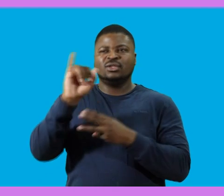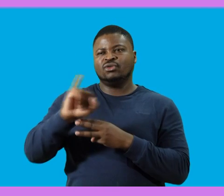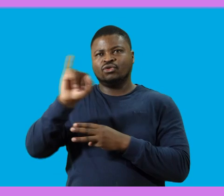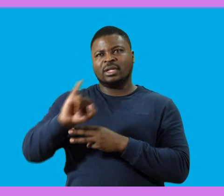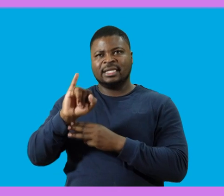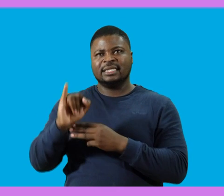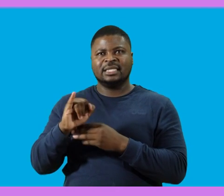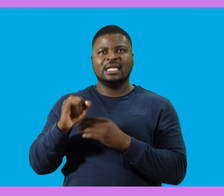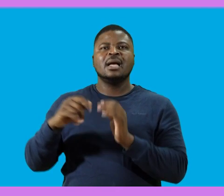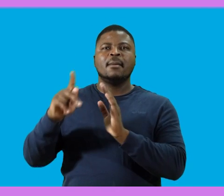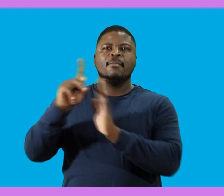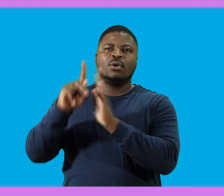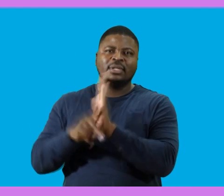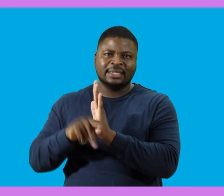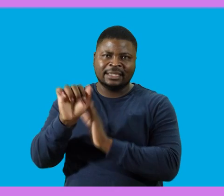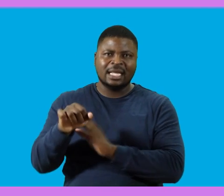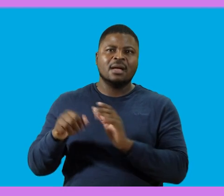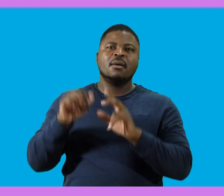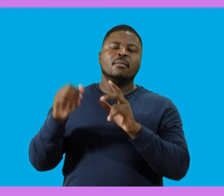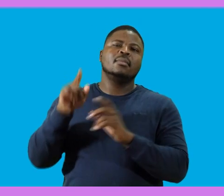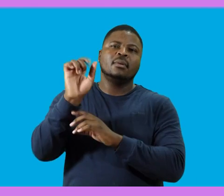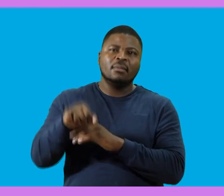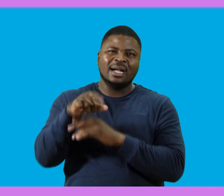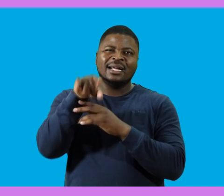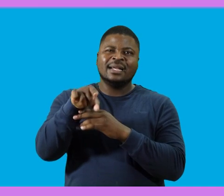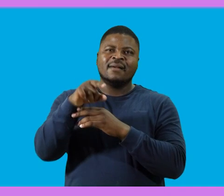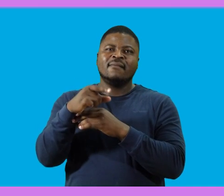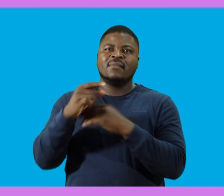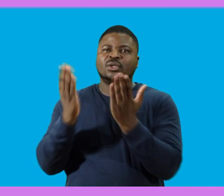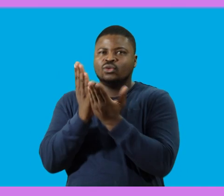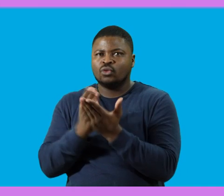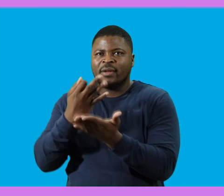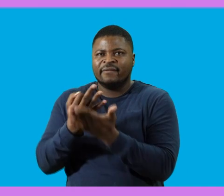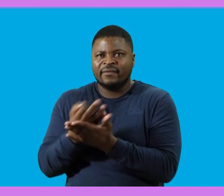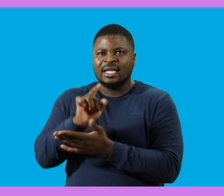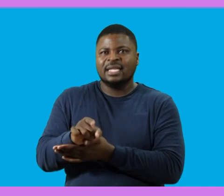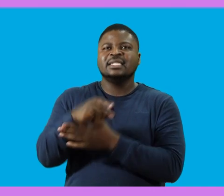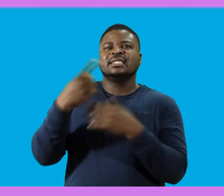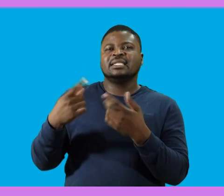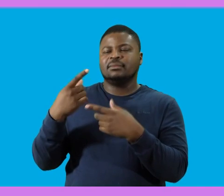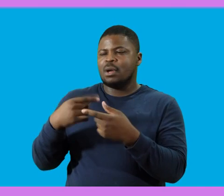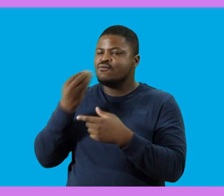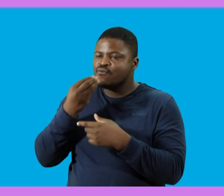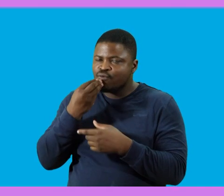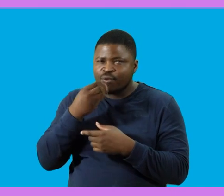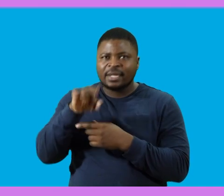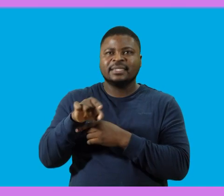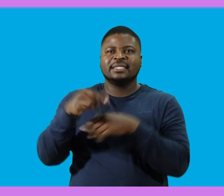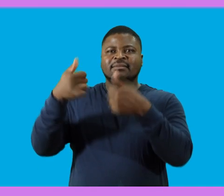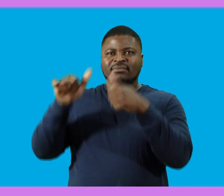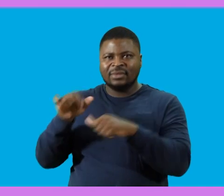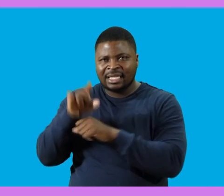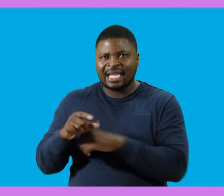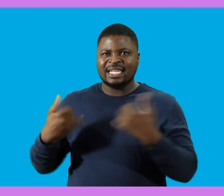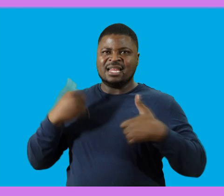fees. Variable expenses, groceries, entertainment, fuel or transport, water and